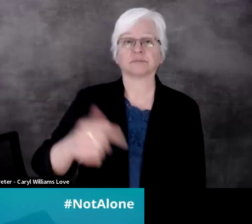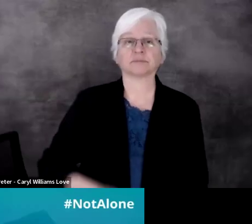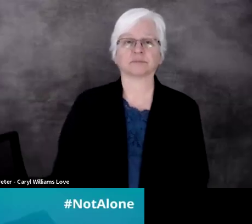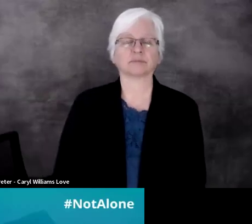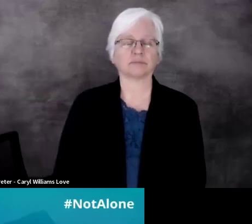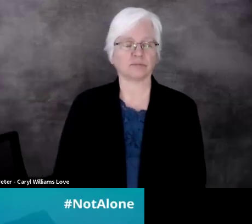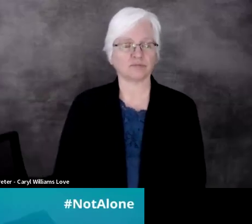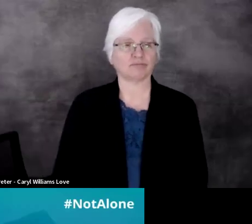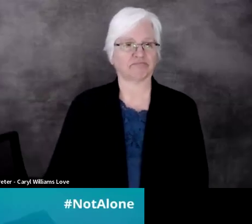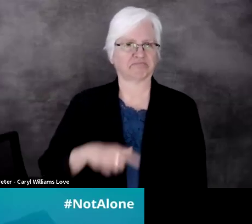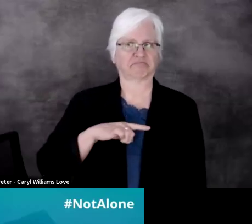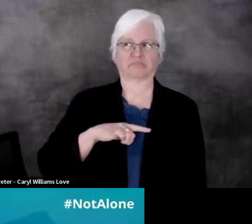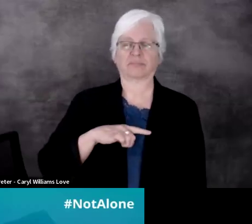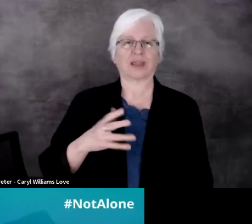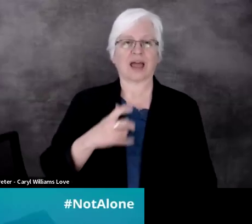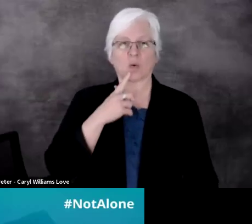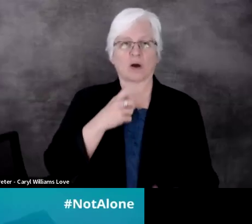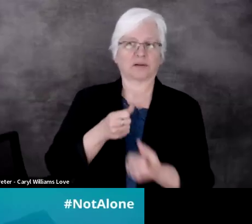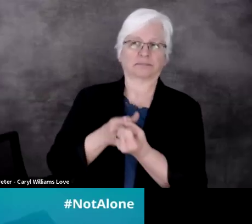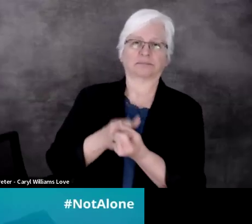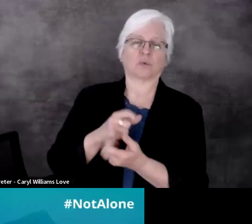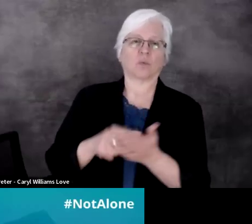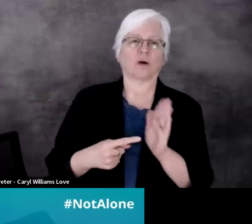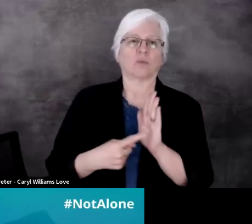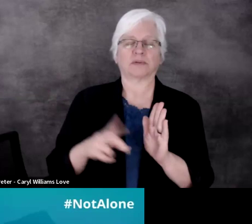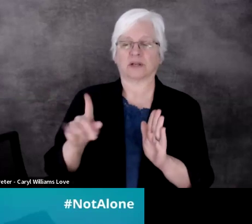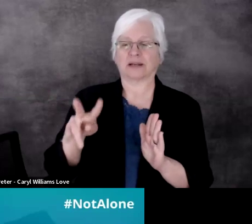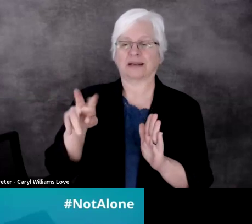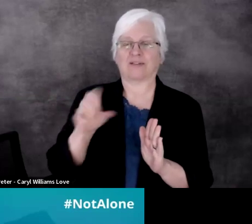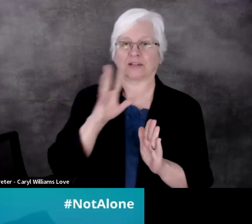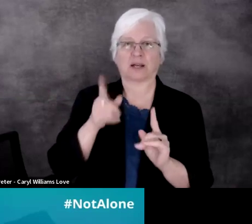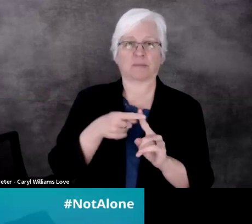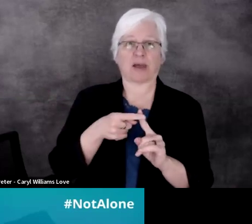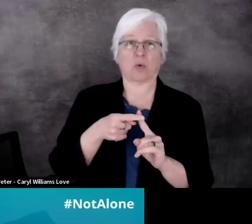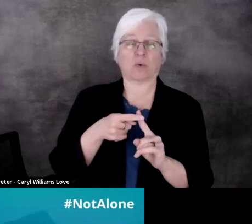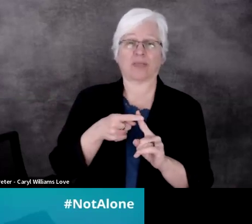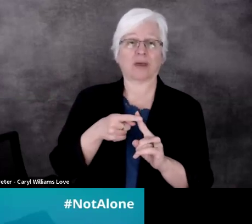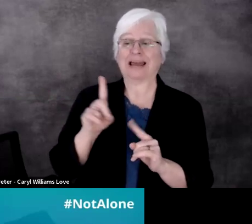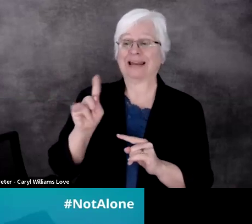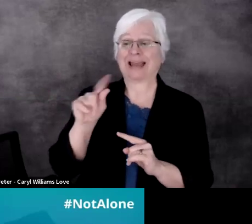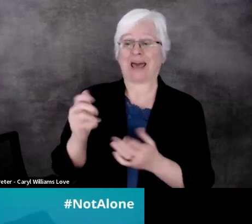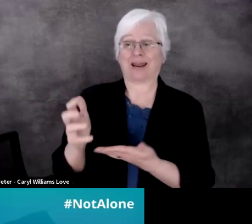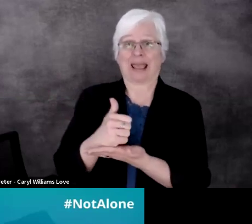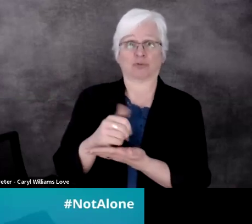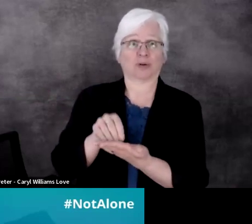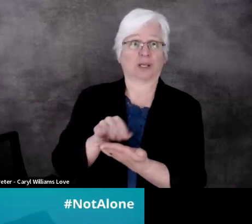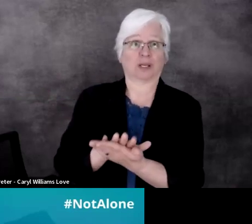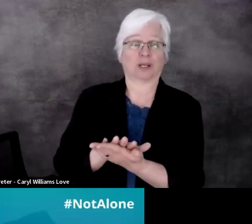I just want to echo what Representative Davis mentioned in capturing the data. I think it's really important, especially if